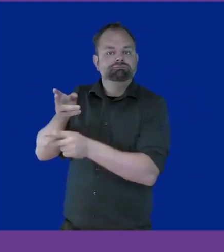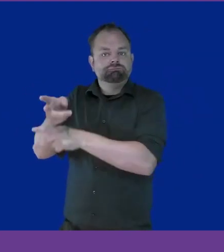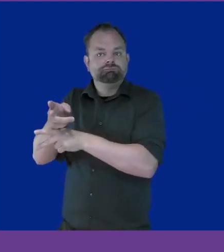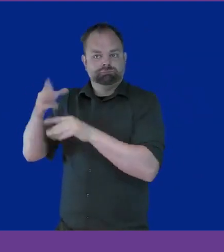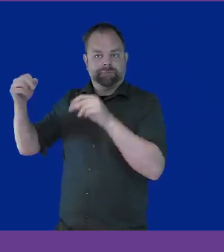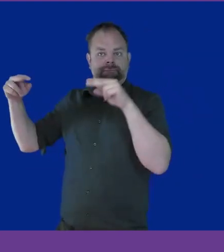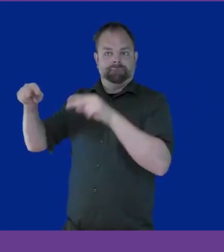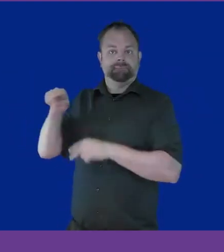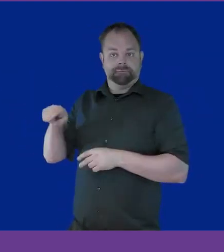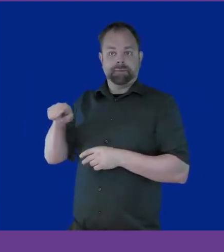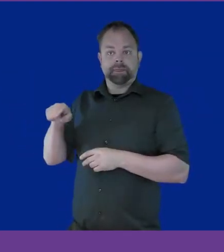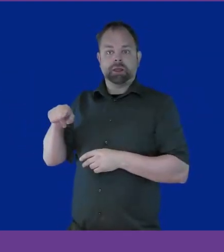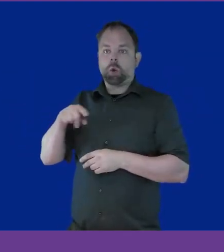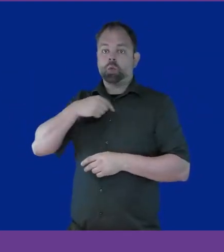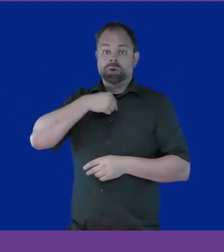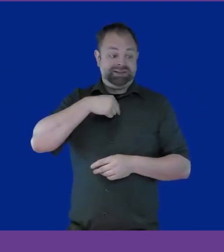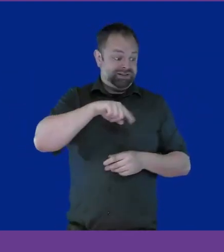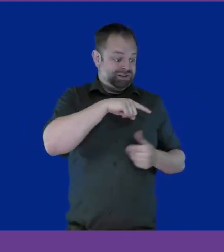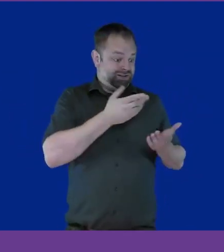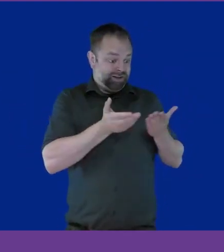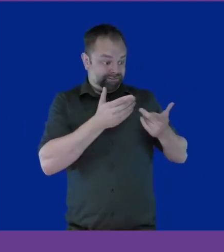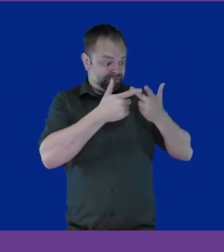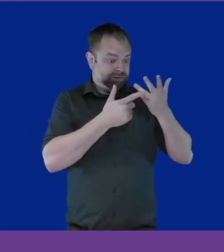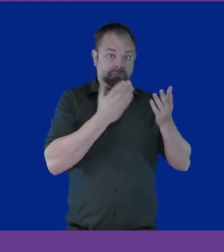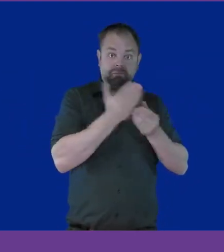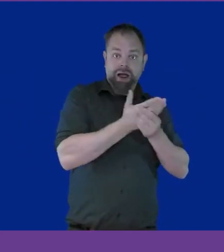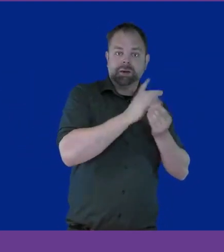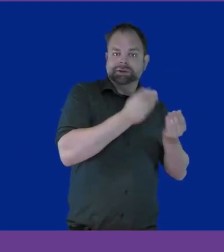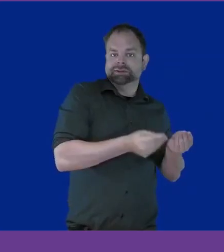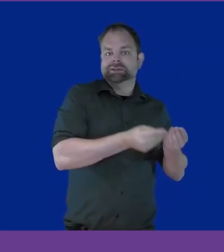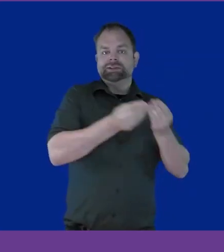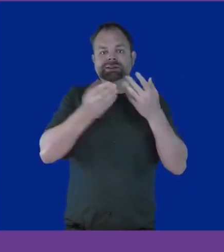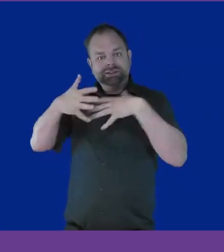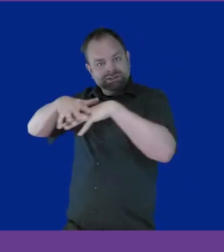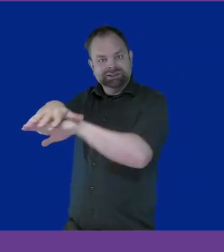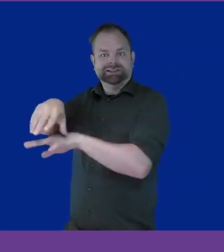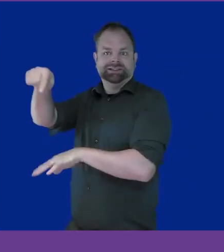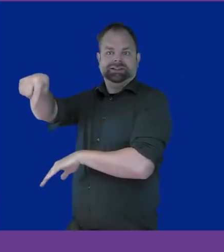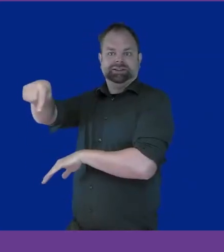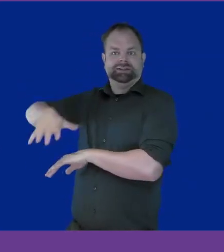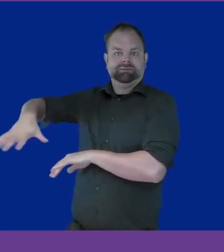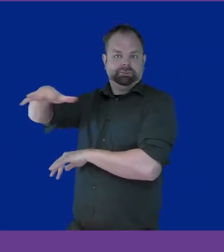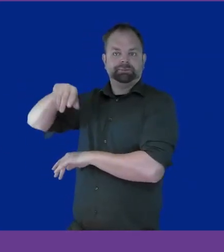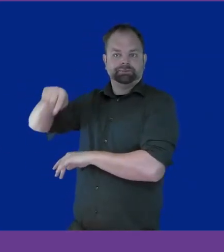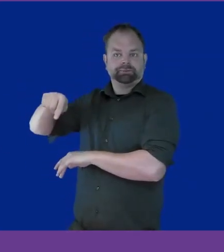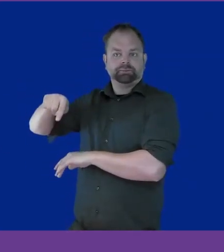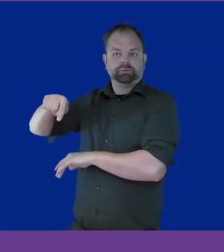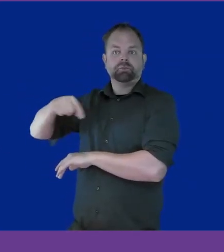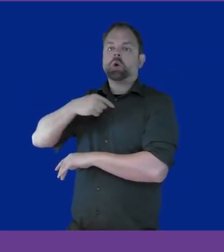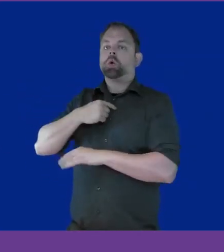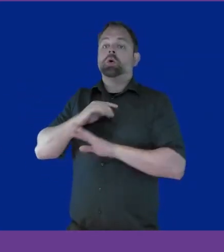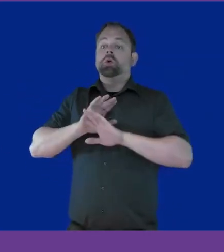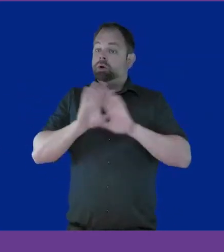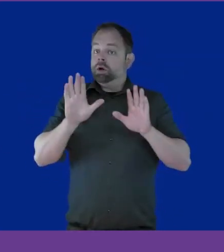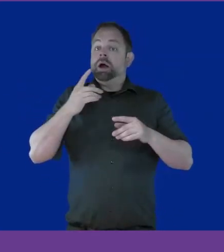before, multimedia interaction, which allows adaptation to the diversity of needs of people with